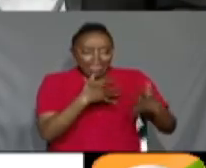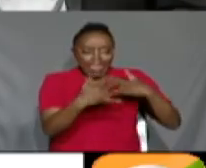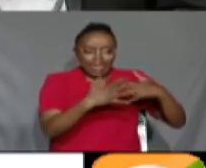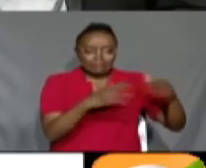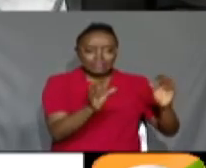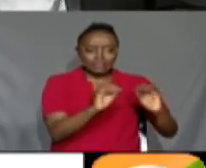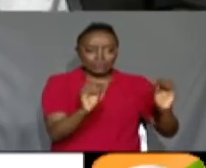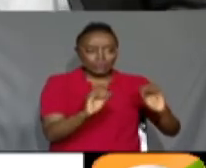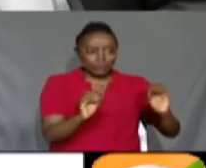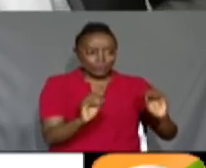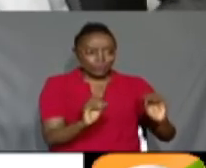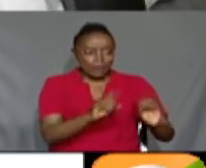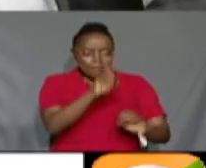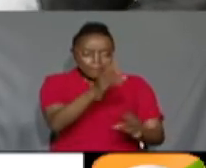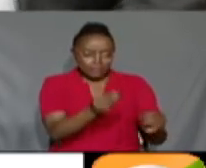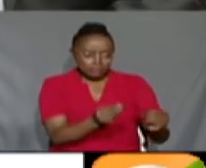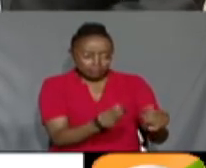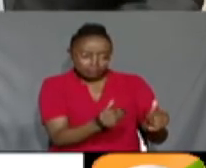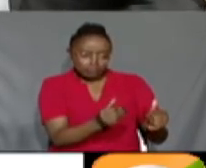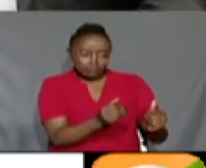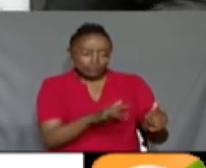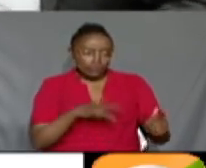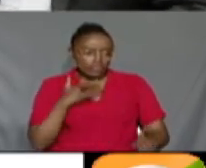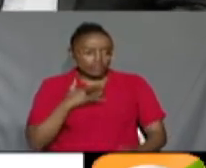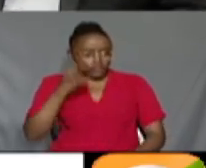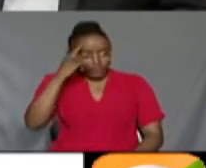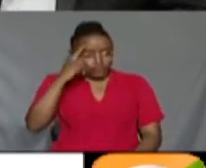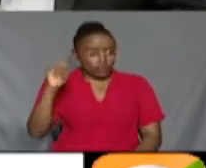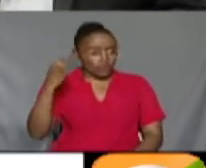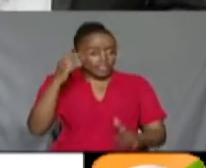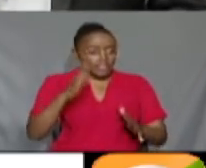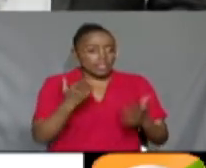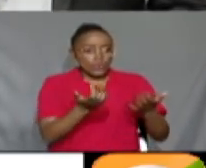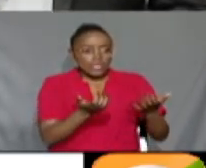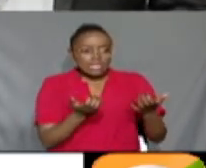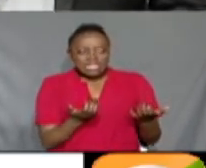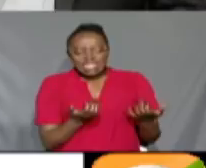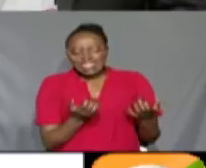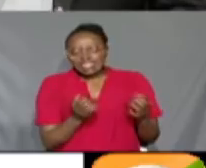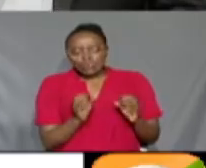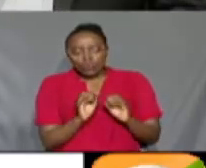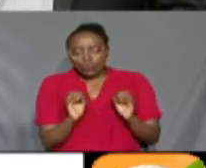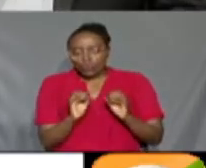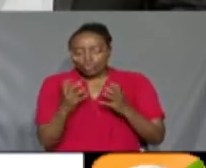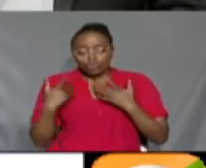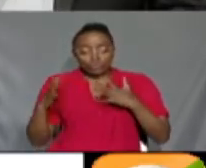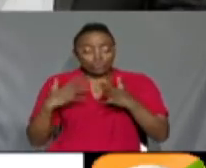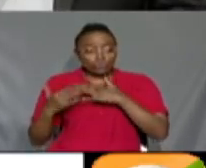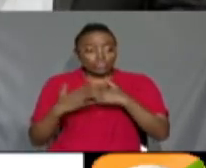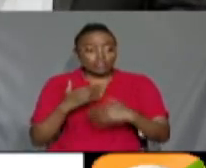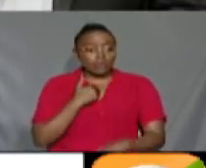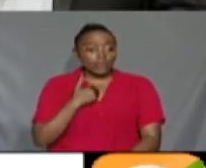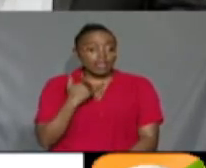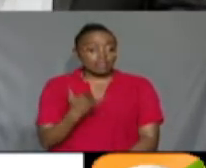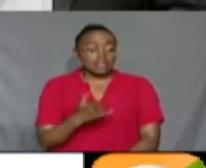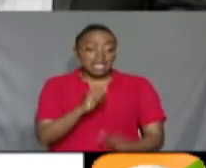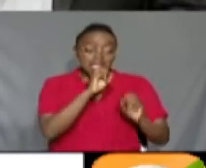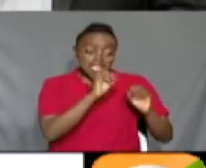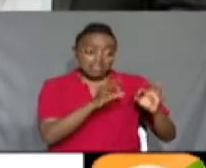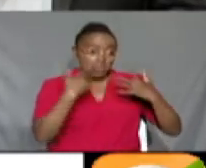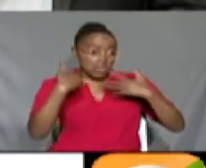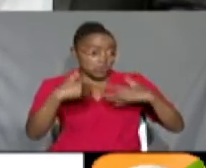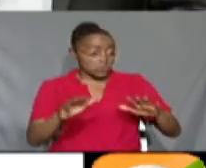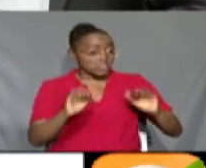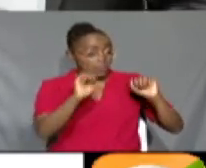deal with the feelings of Kenyans. And we need not lose what you already have. Okay. We can lose it